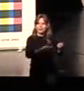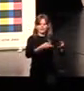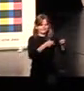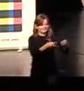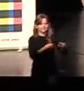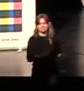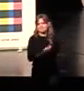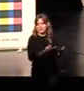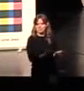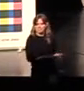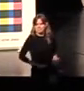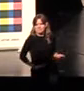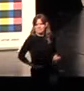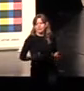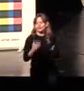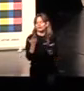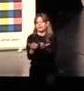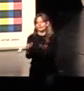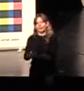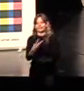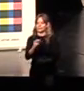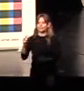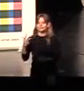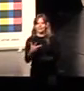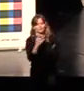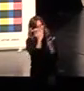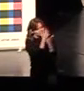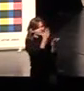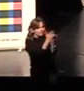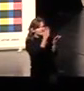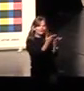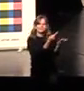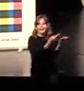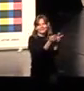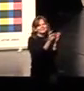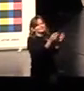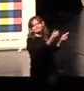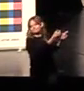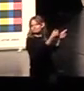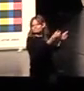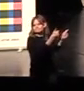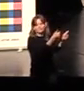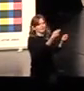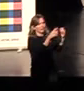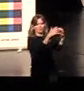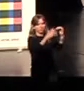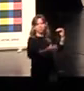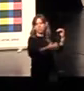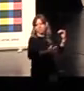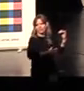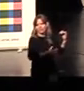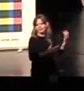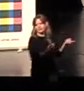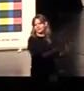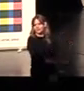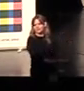2007 en 2008 dus zo deeply crasht het economisch en financial system het zelf kracht